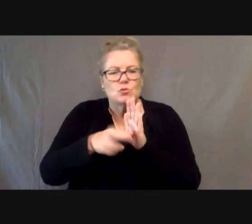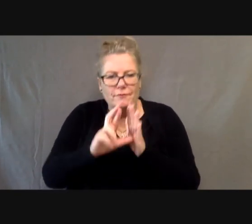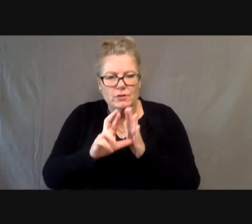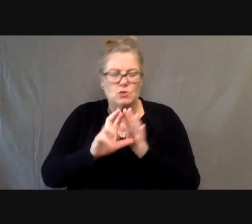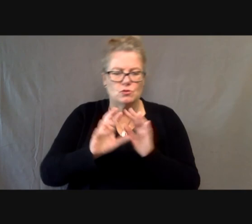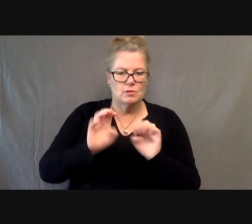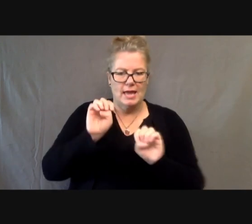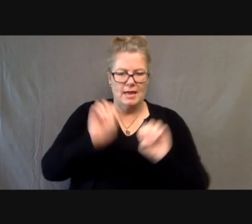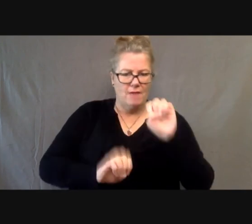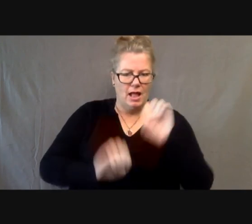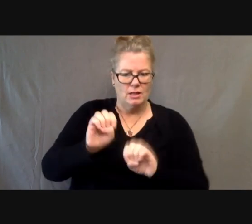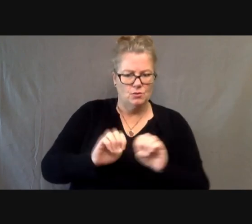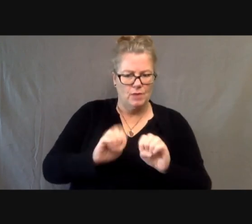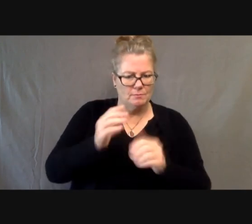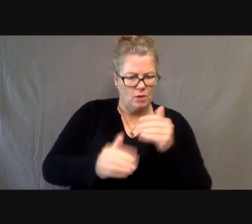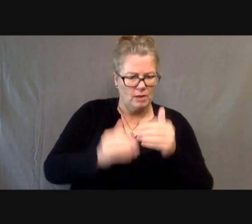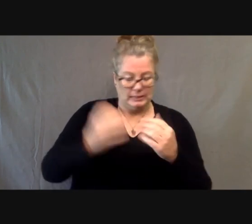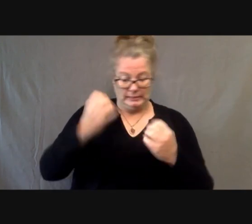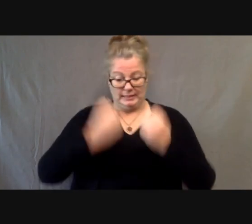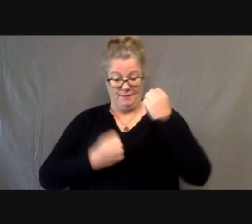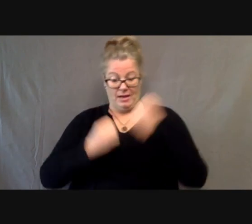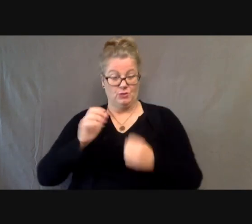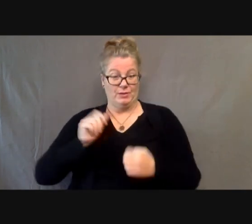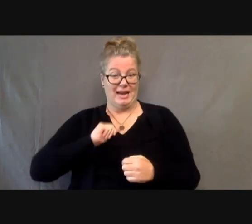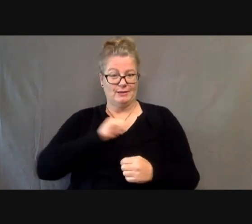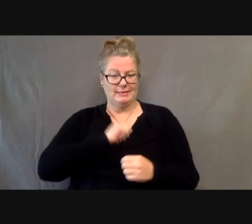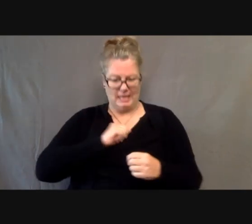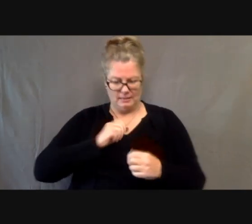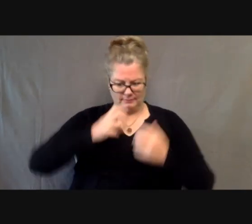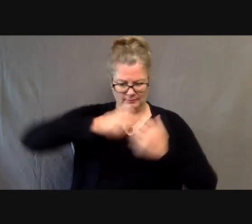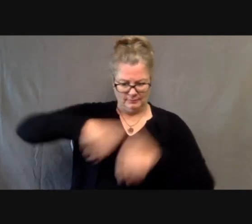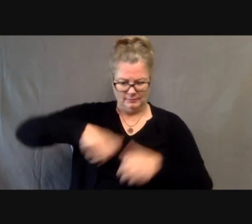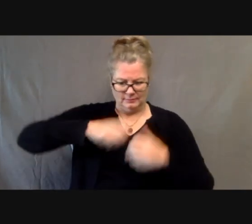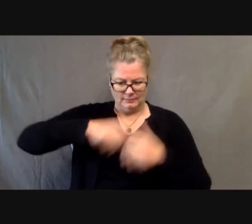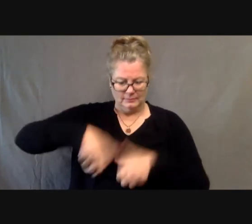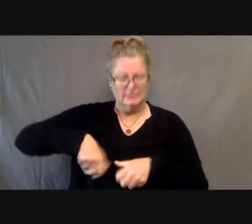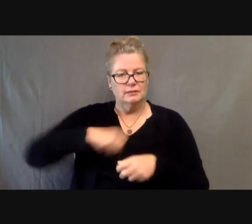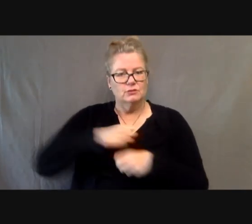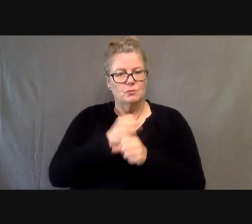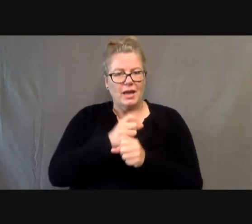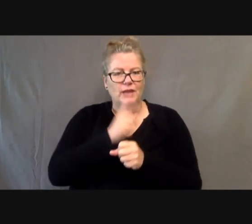ourselves and to incorporate student feedback so that it can be better and better, because nothing